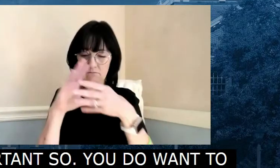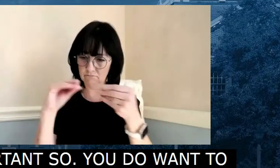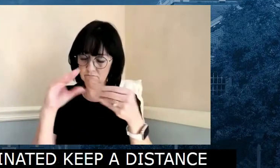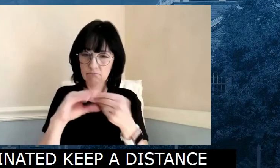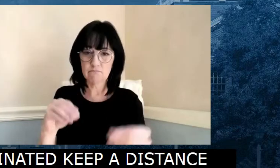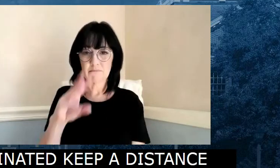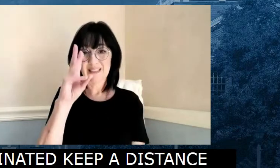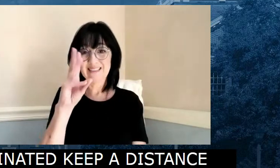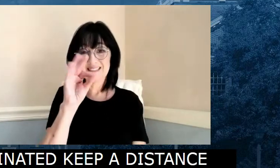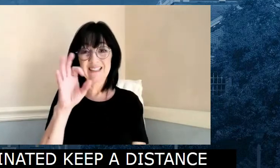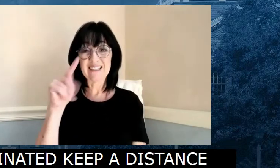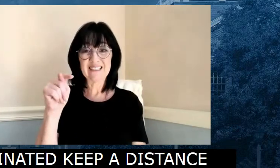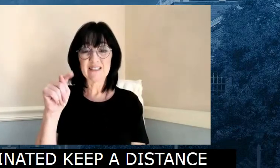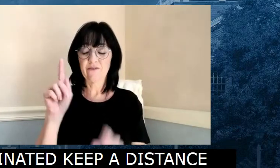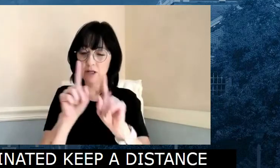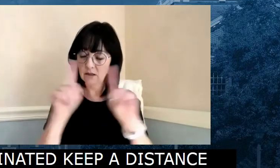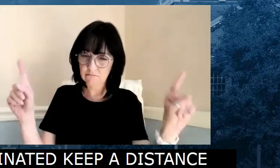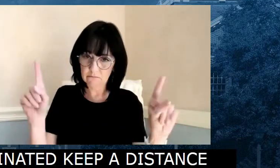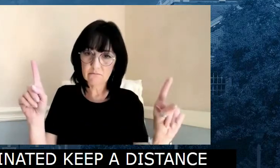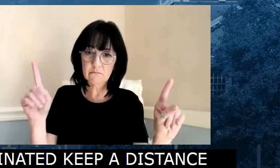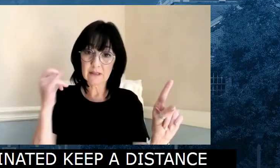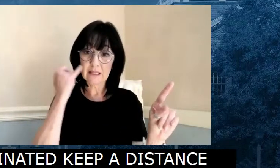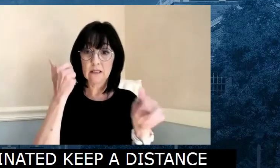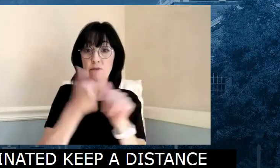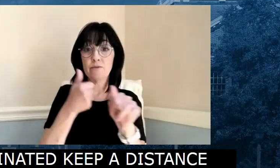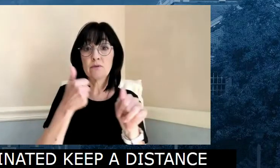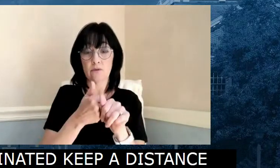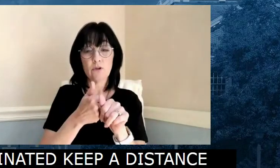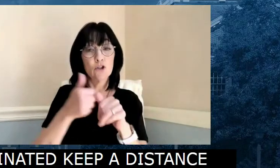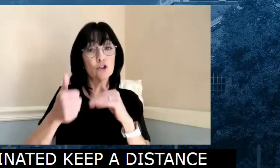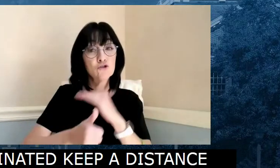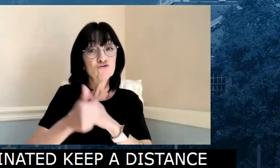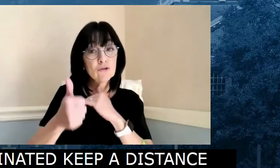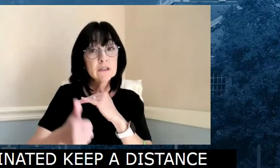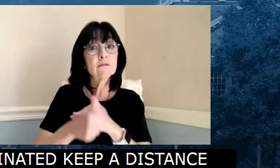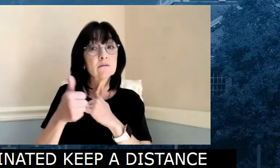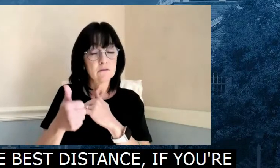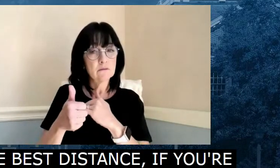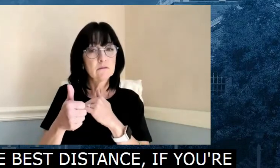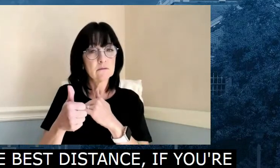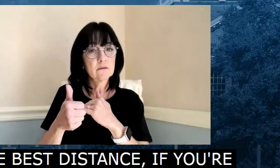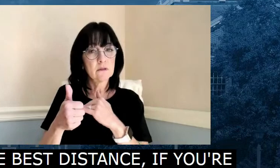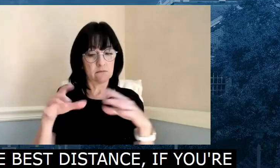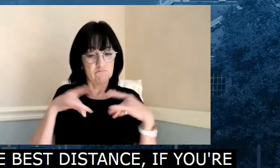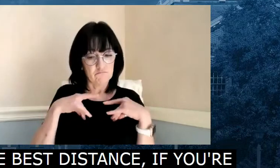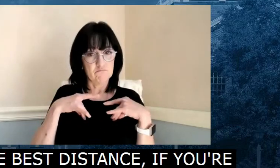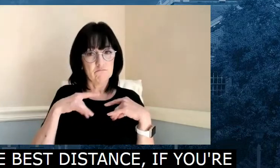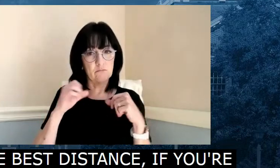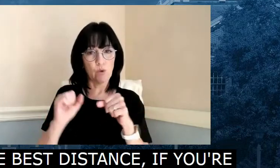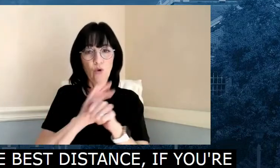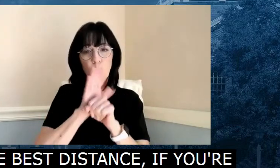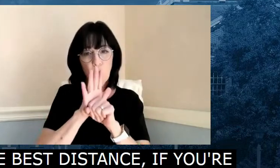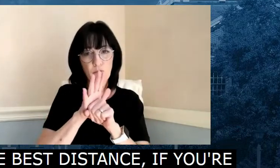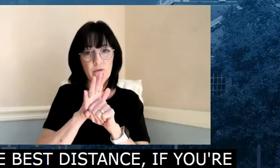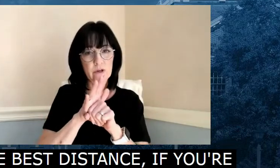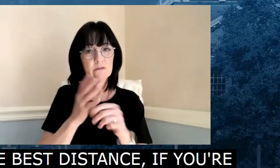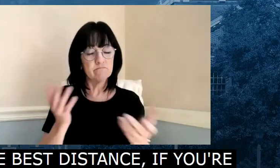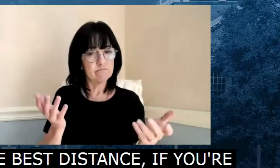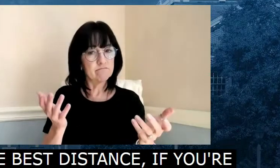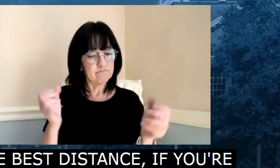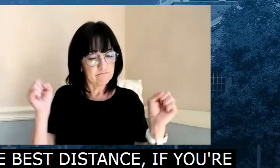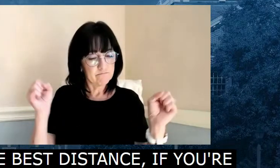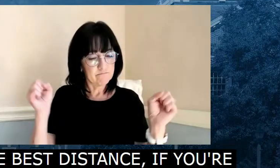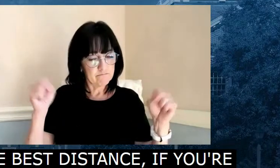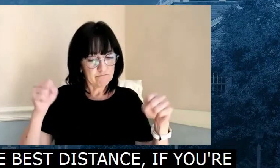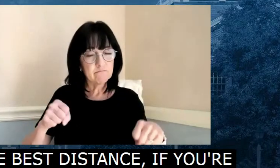best distance if you're at risk for getting COVID. And so, there's a lot of,